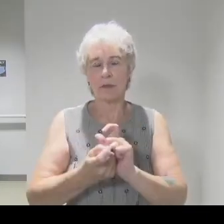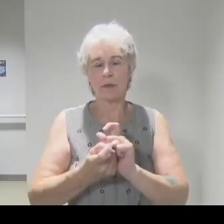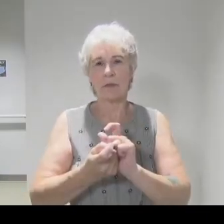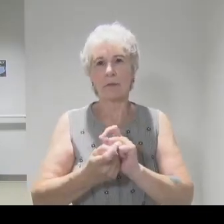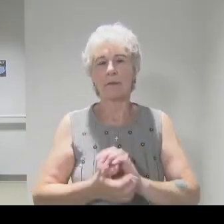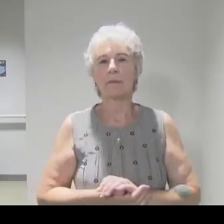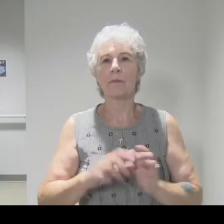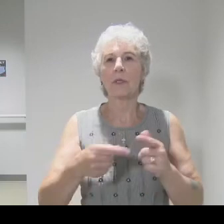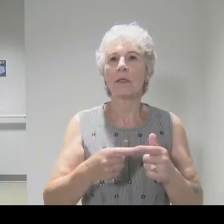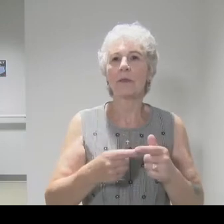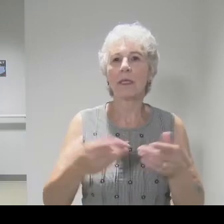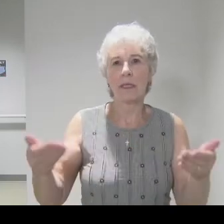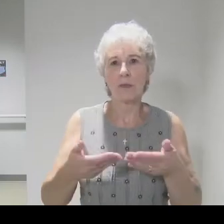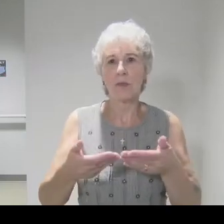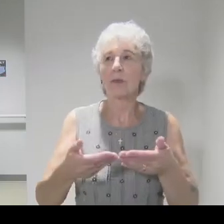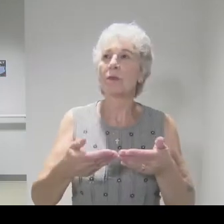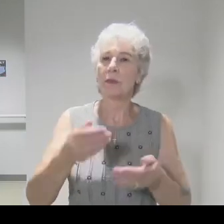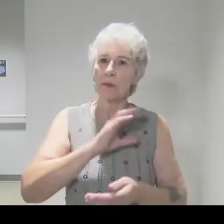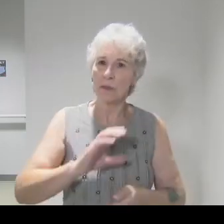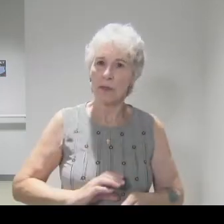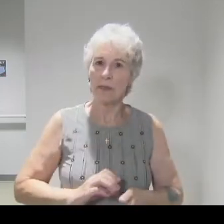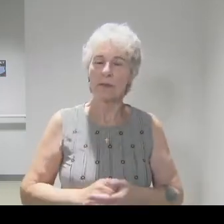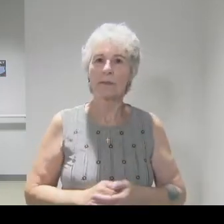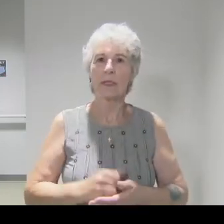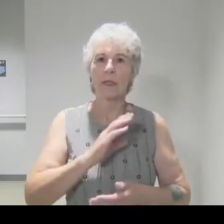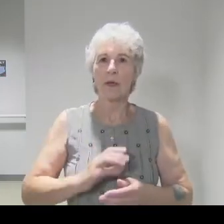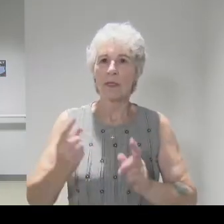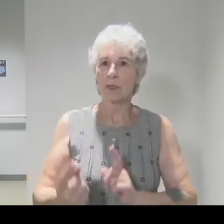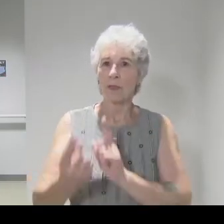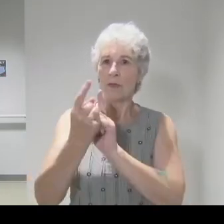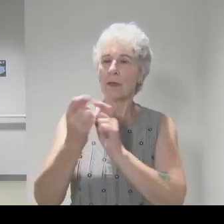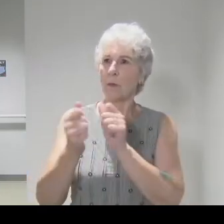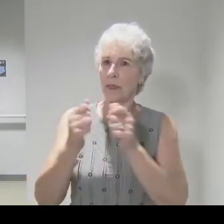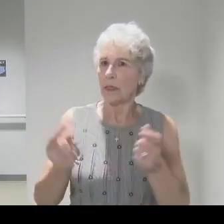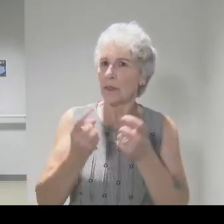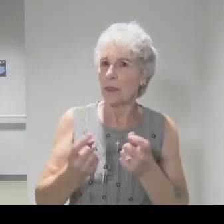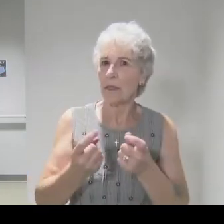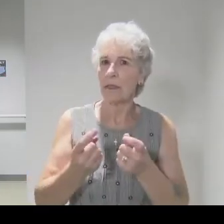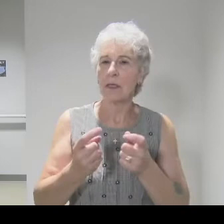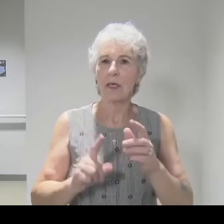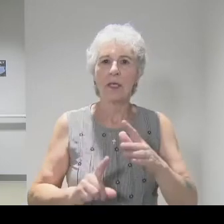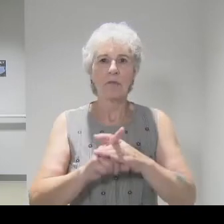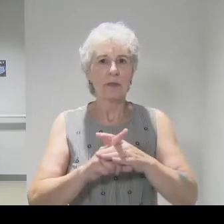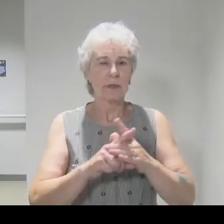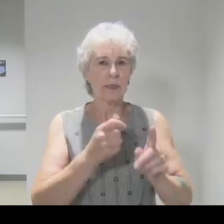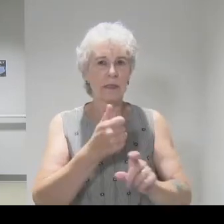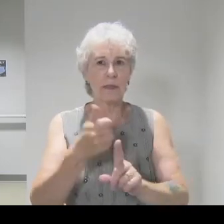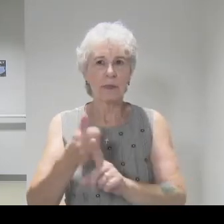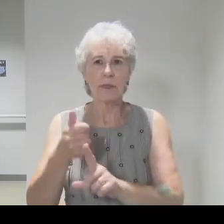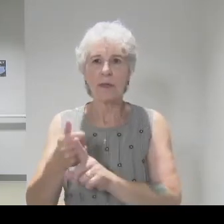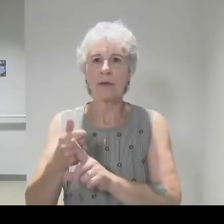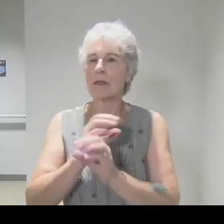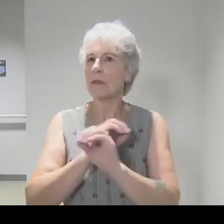he was introduced to Christ. Christ confronted him with his sin, revealed himself, and nothing